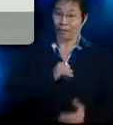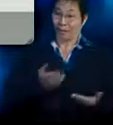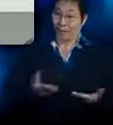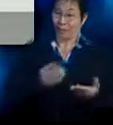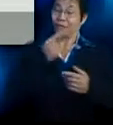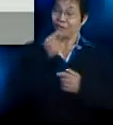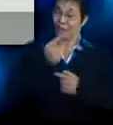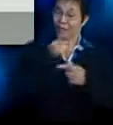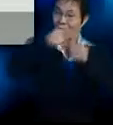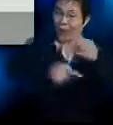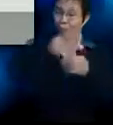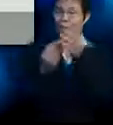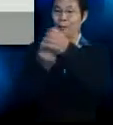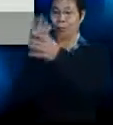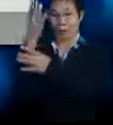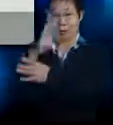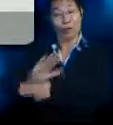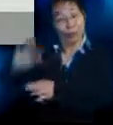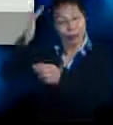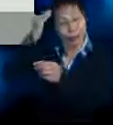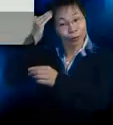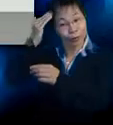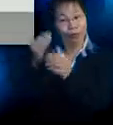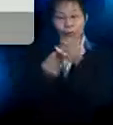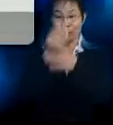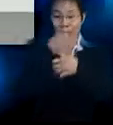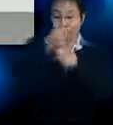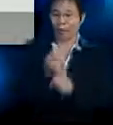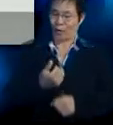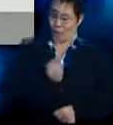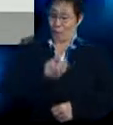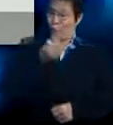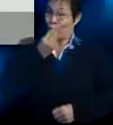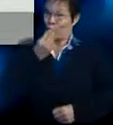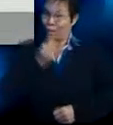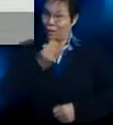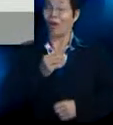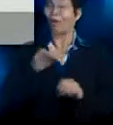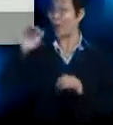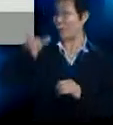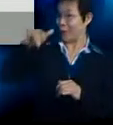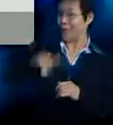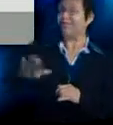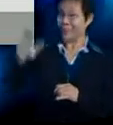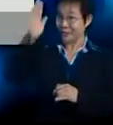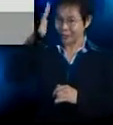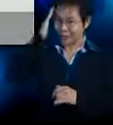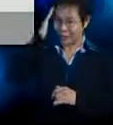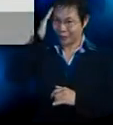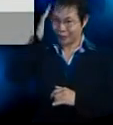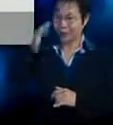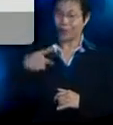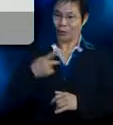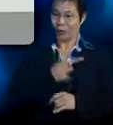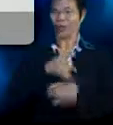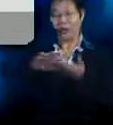here to tell you about plants. Do you know that plants make their own food? Oh yes, they do. And we